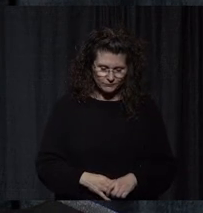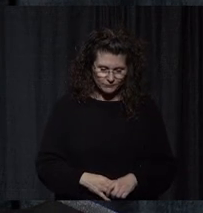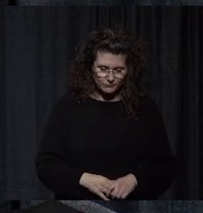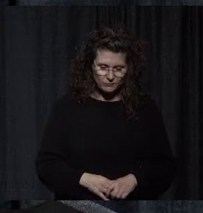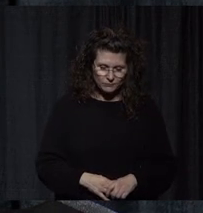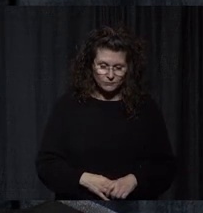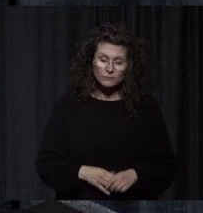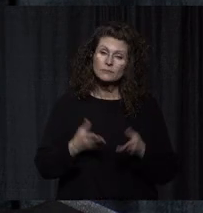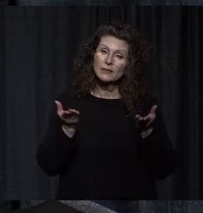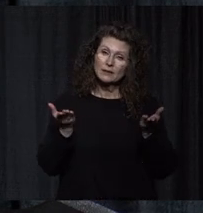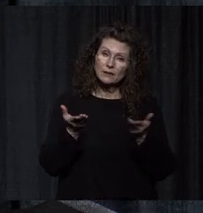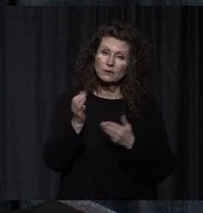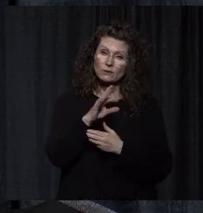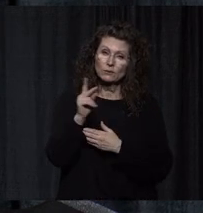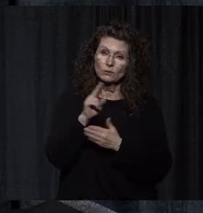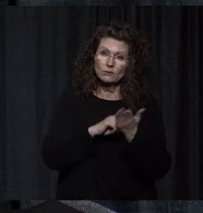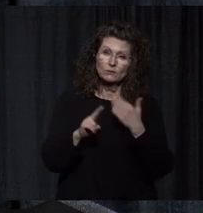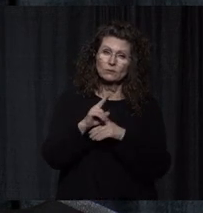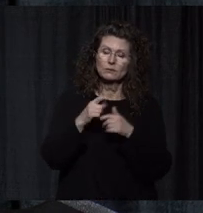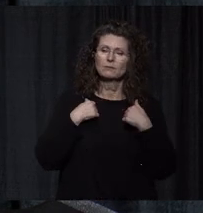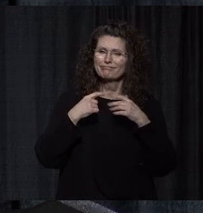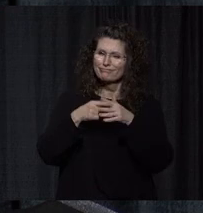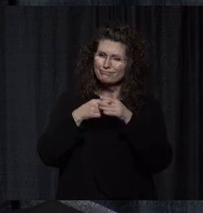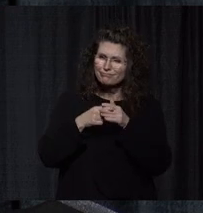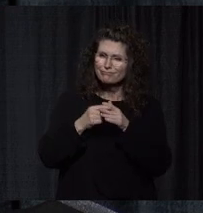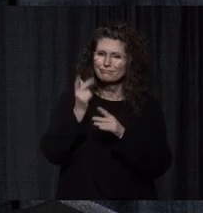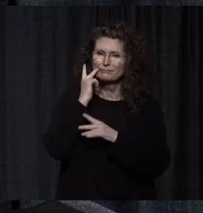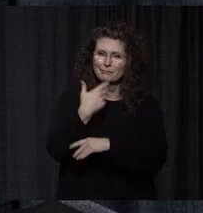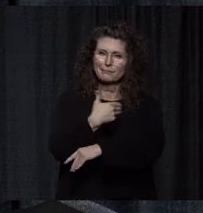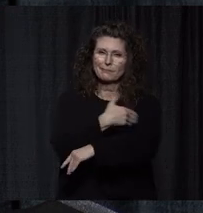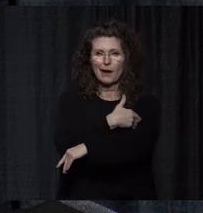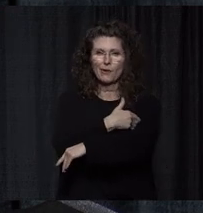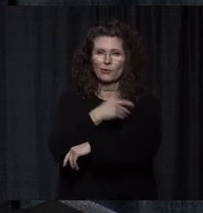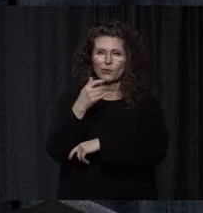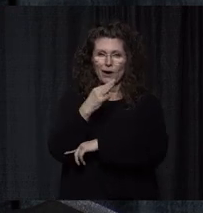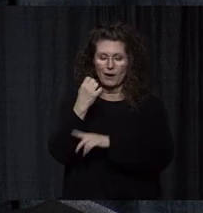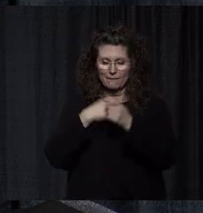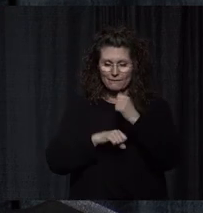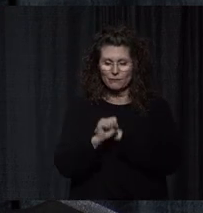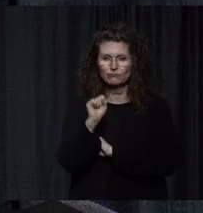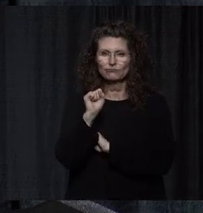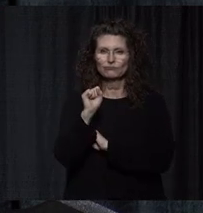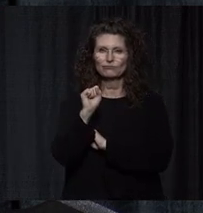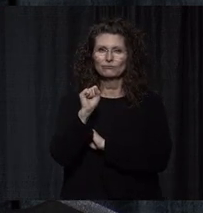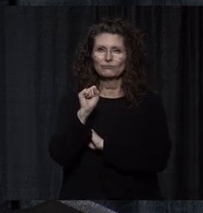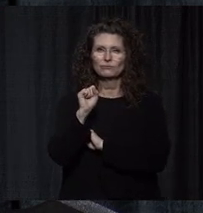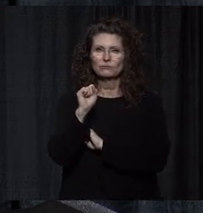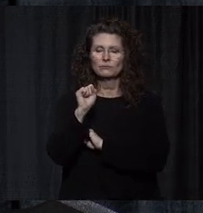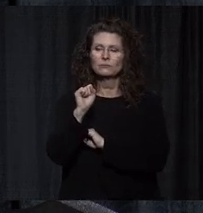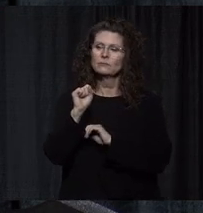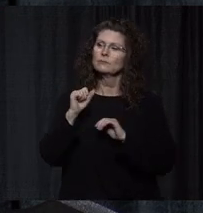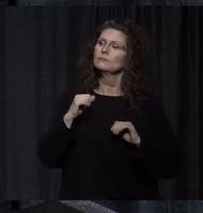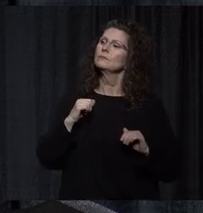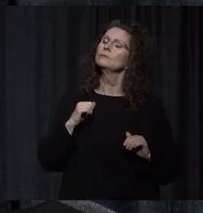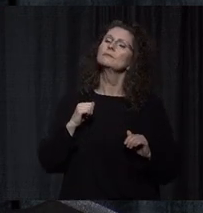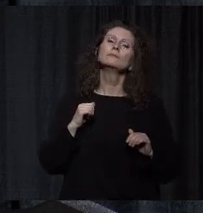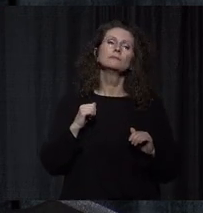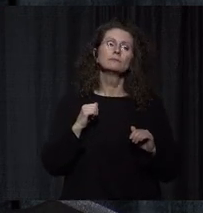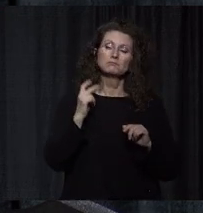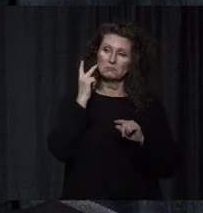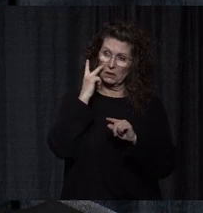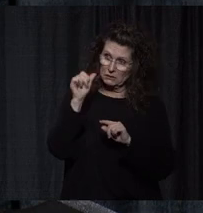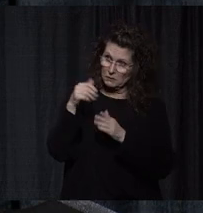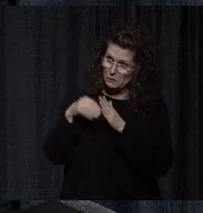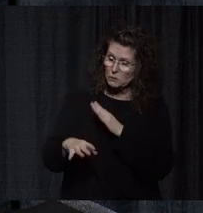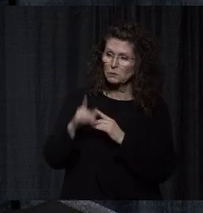But it was here at York that I began to see the power of stepping into visibility. I saw myself reflected in other